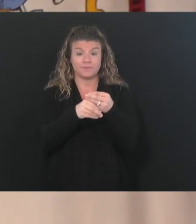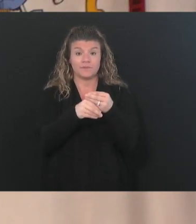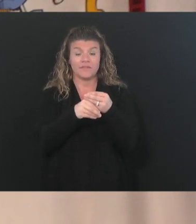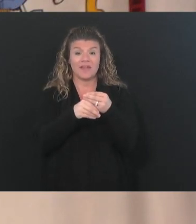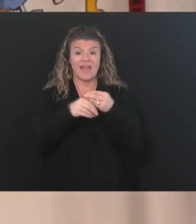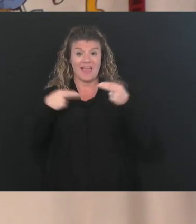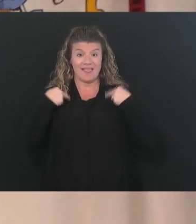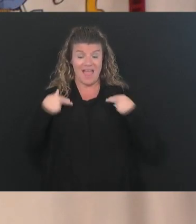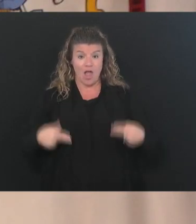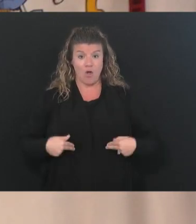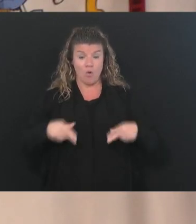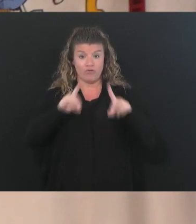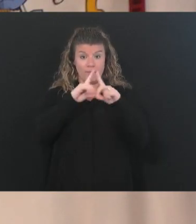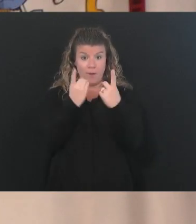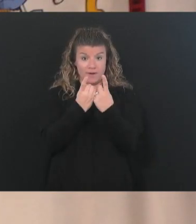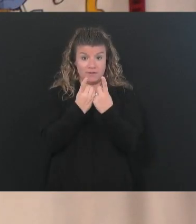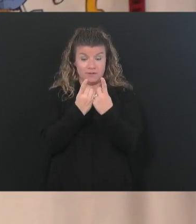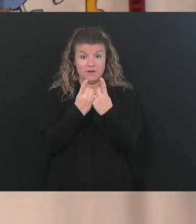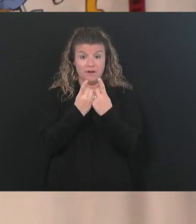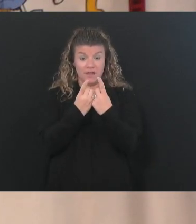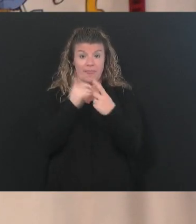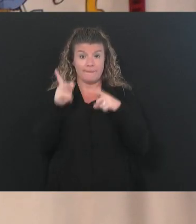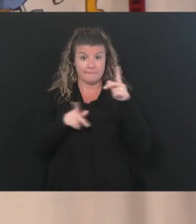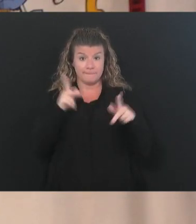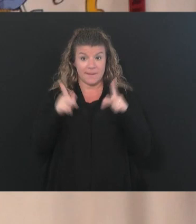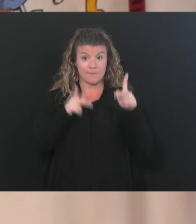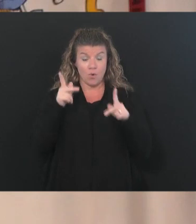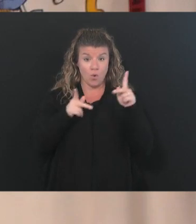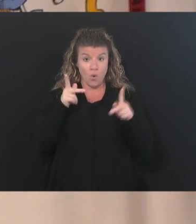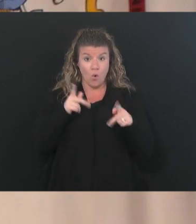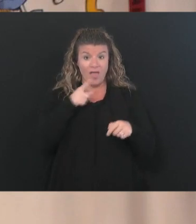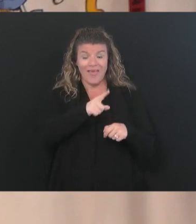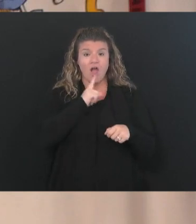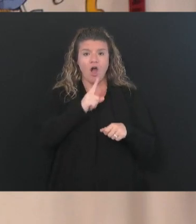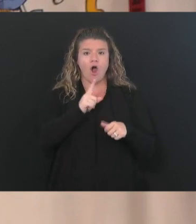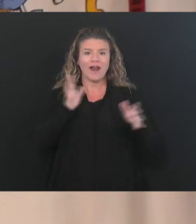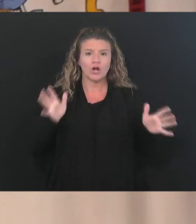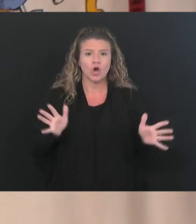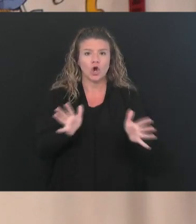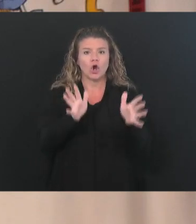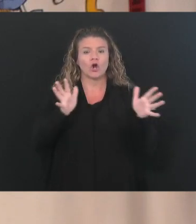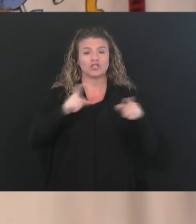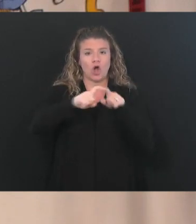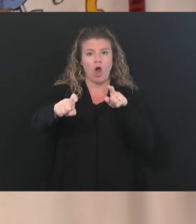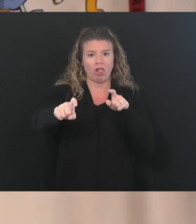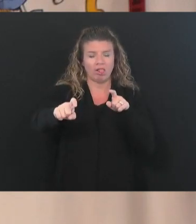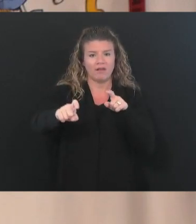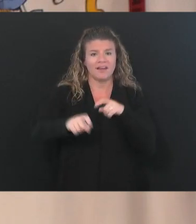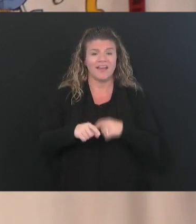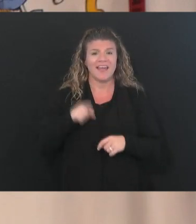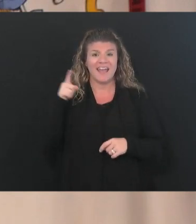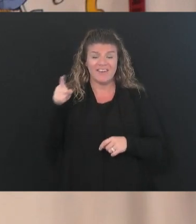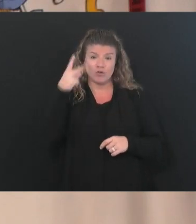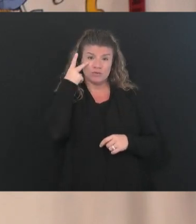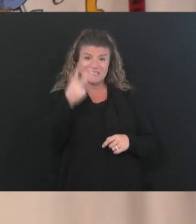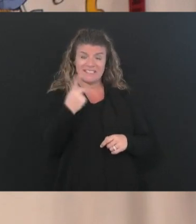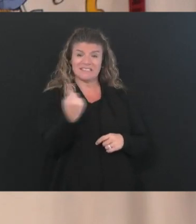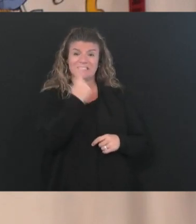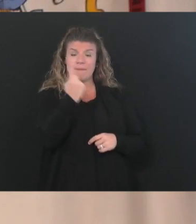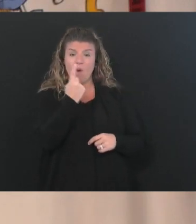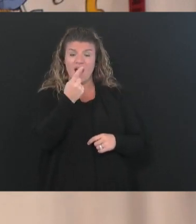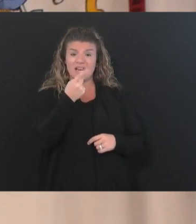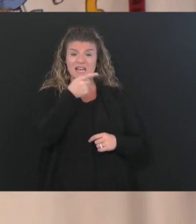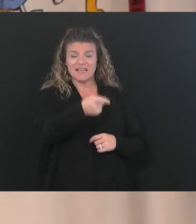health department people are urged to call if they see someone. If they see people that